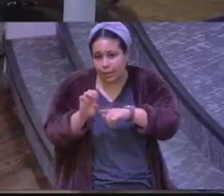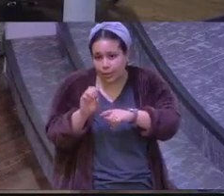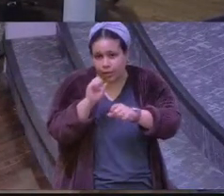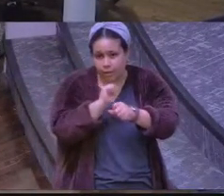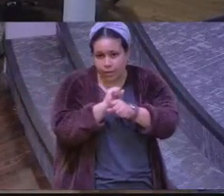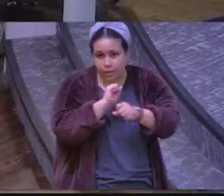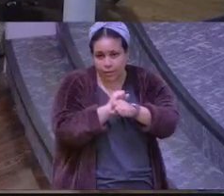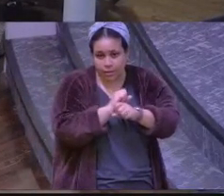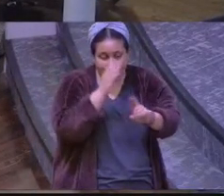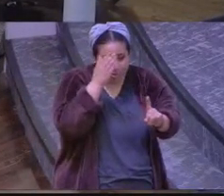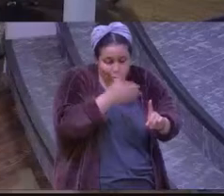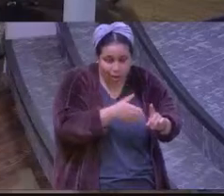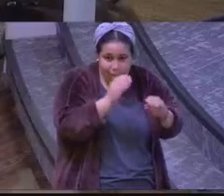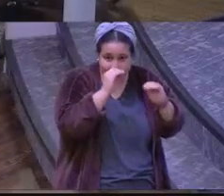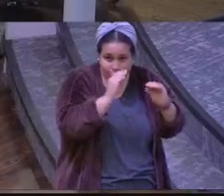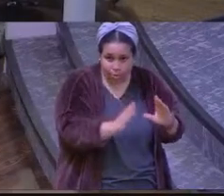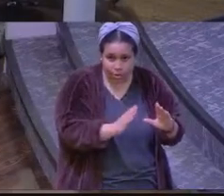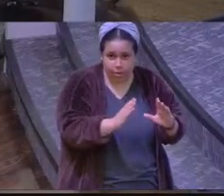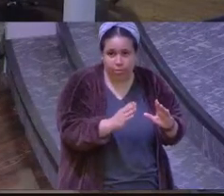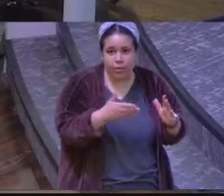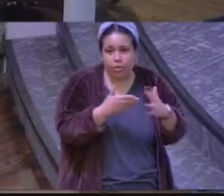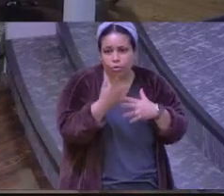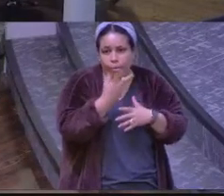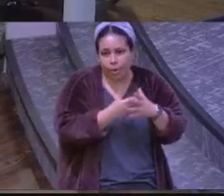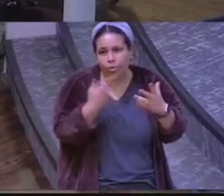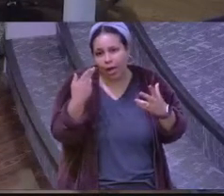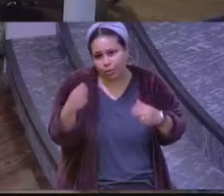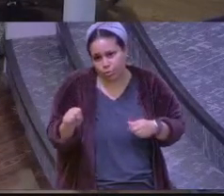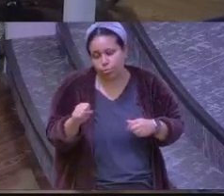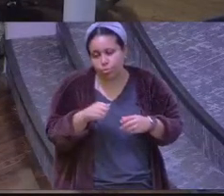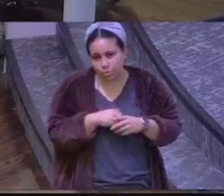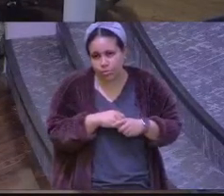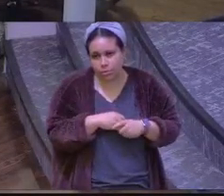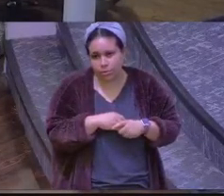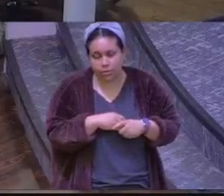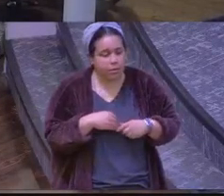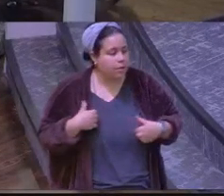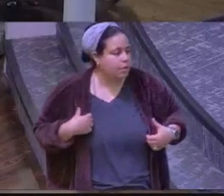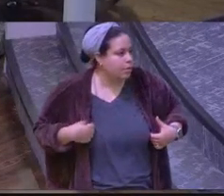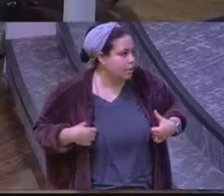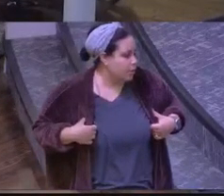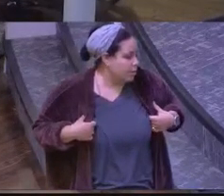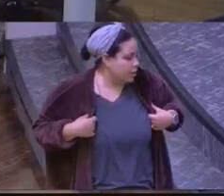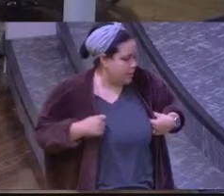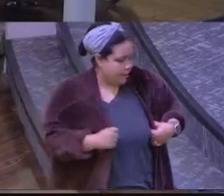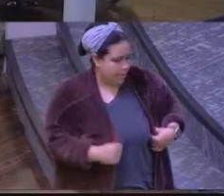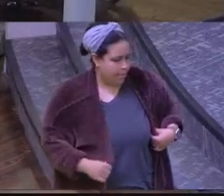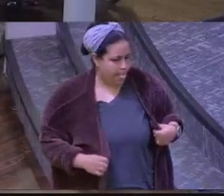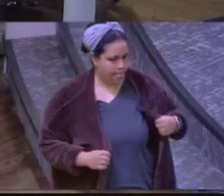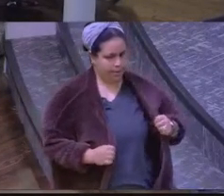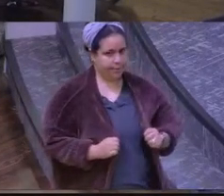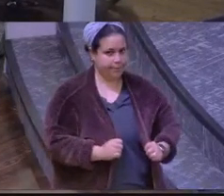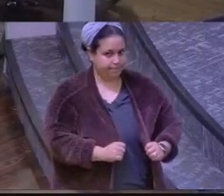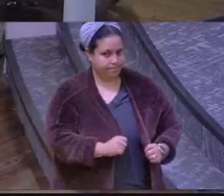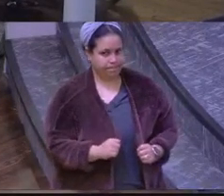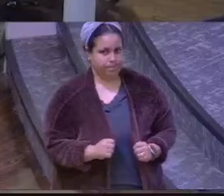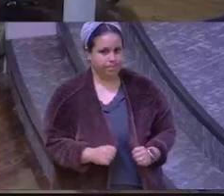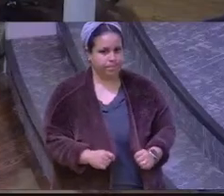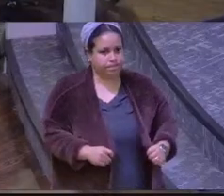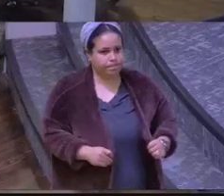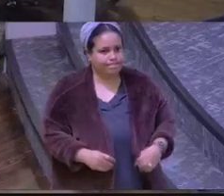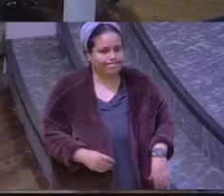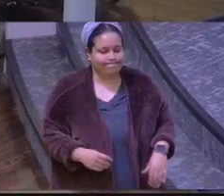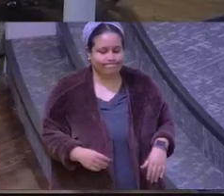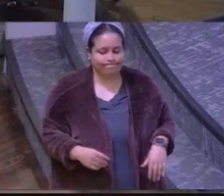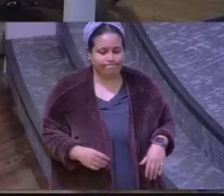with those students from both of the high schools. Okay, thank you. And one initiative that, this is my last question